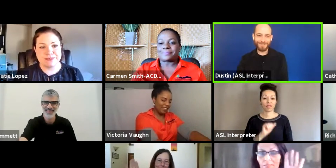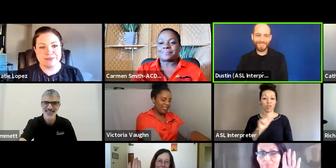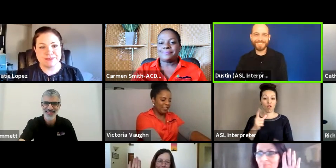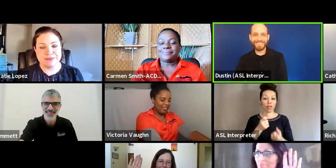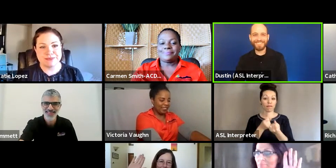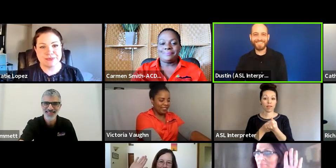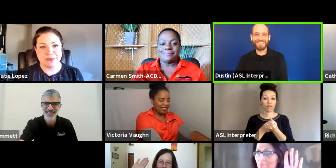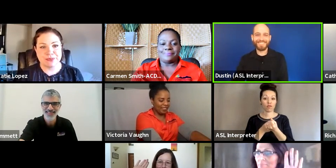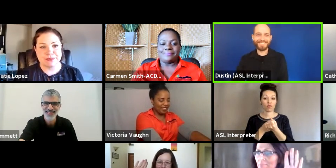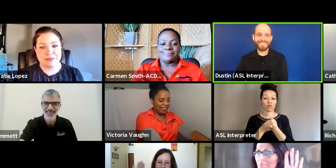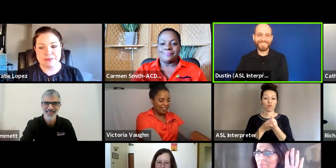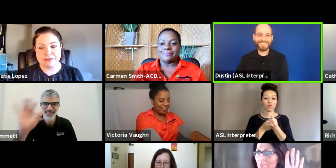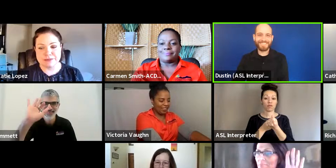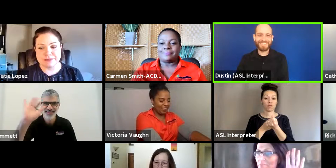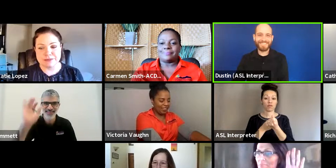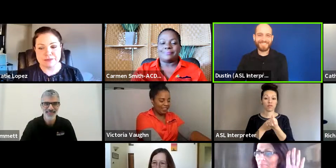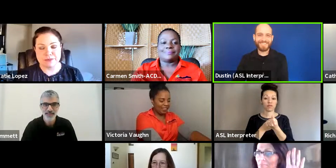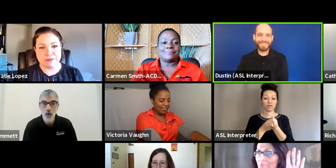slow day for me.